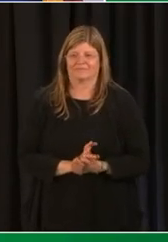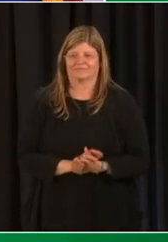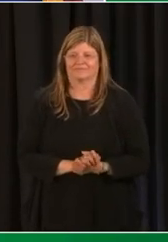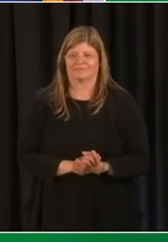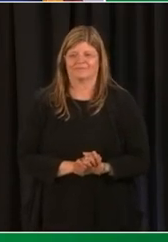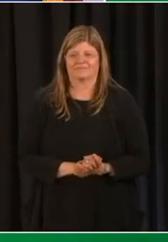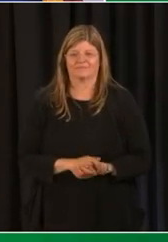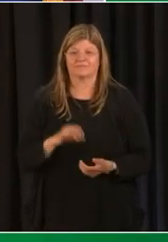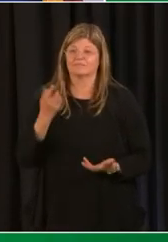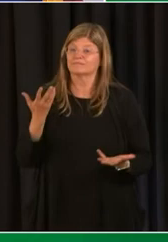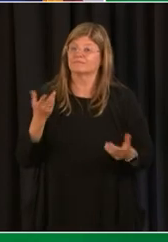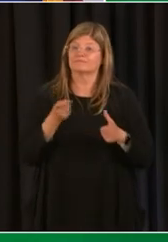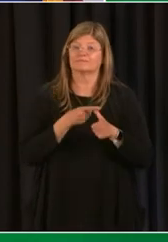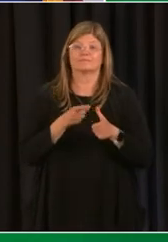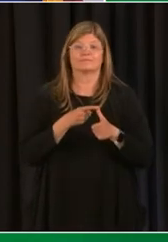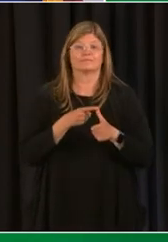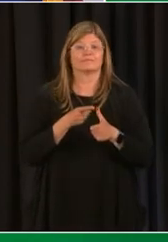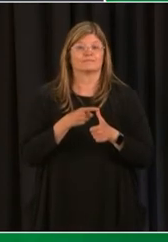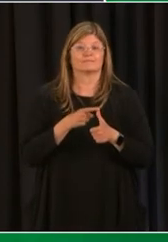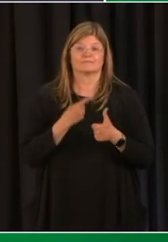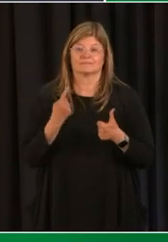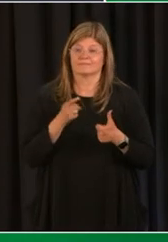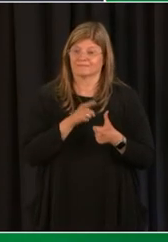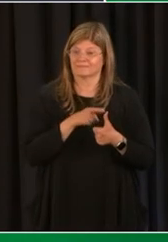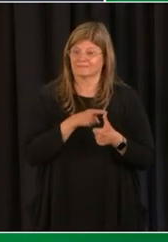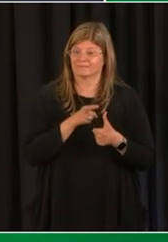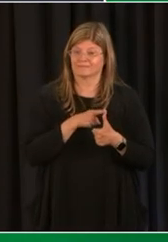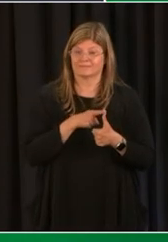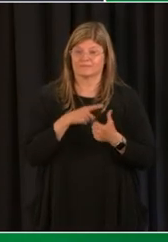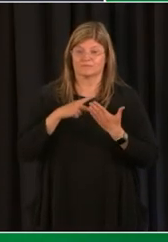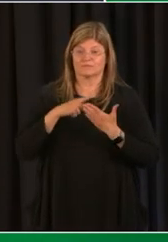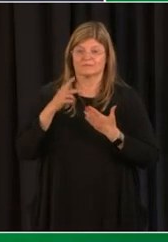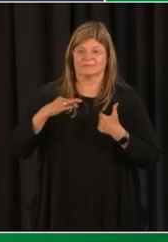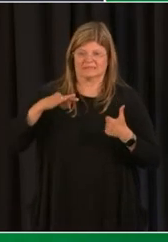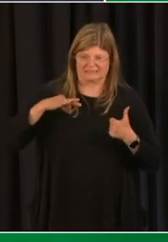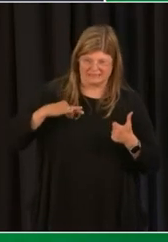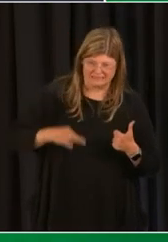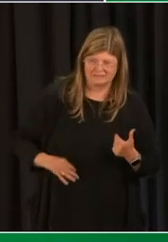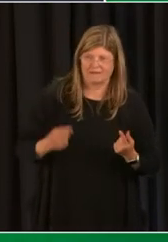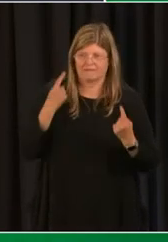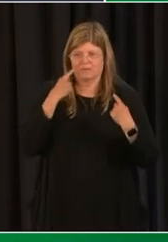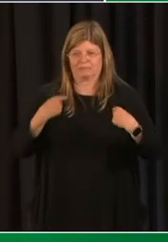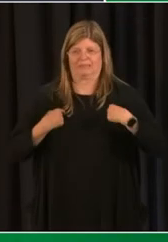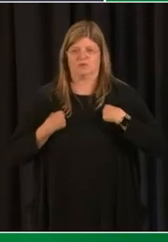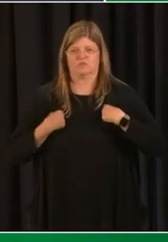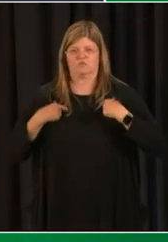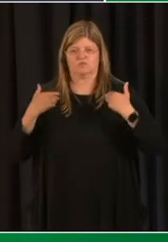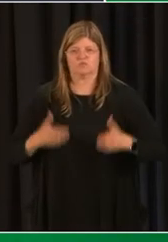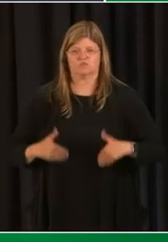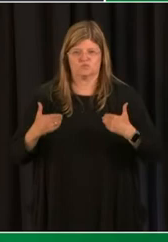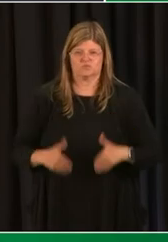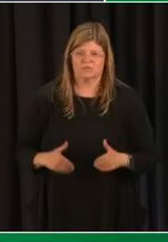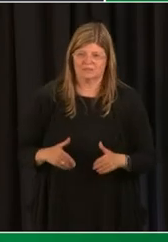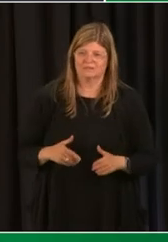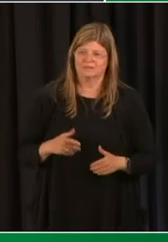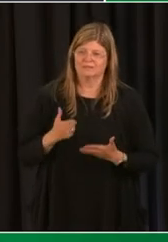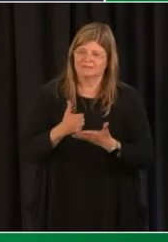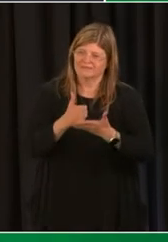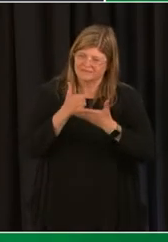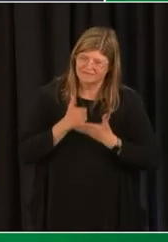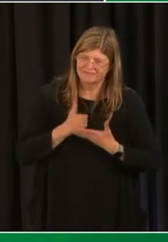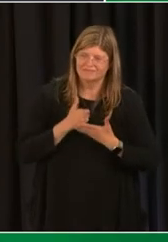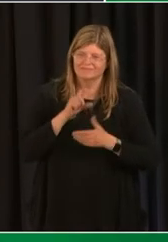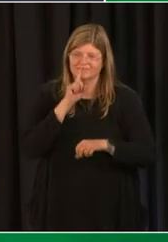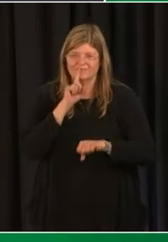Well, one, I mean, as I stated before, this program has been extremely beneficial to me. It's been a great help in terms